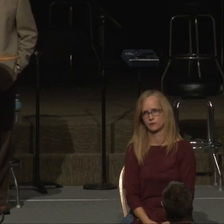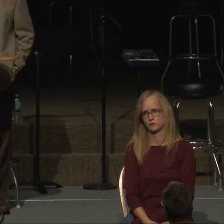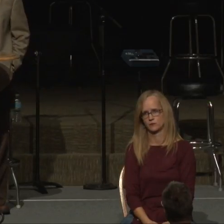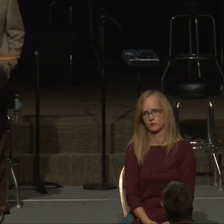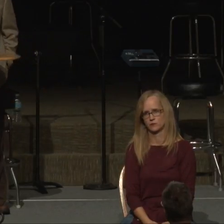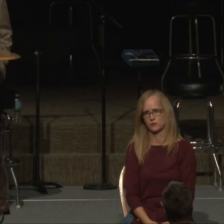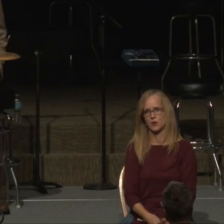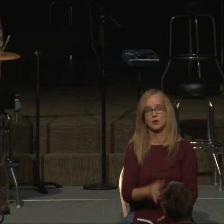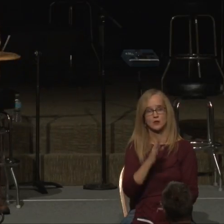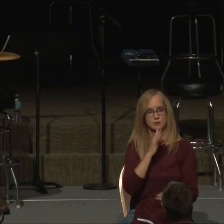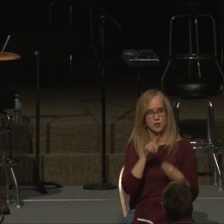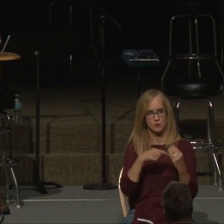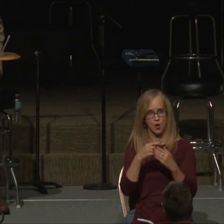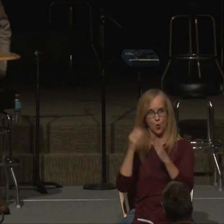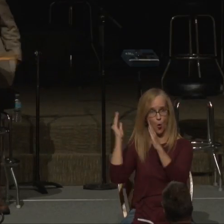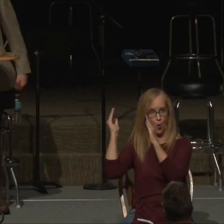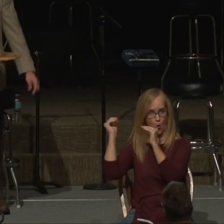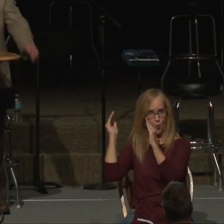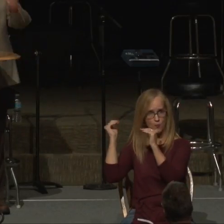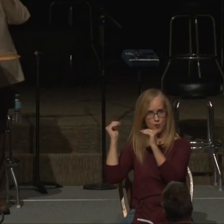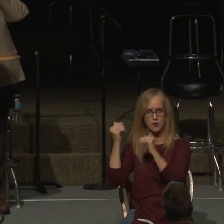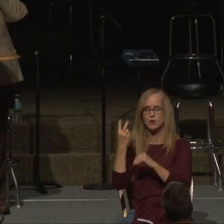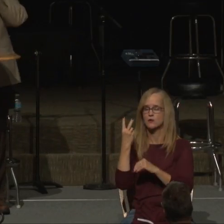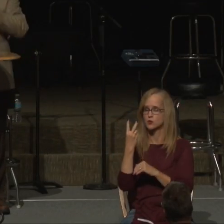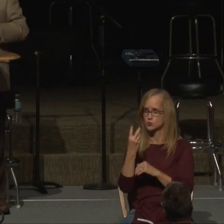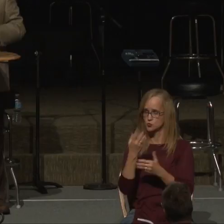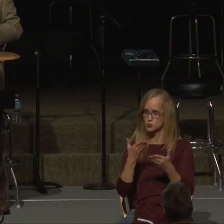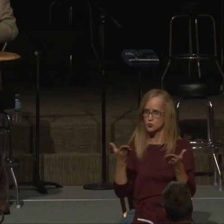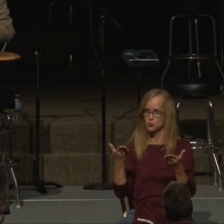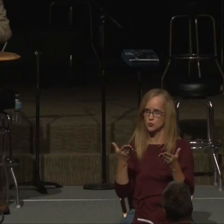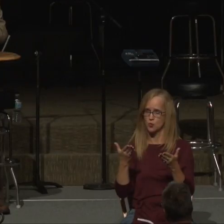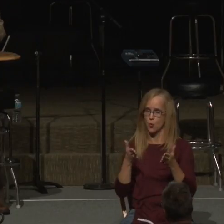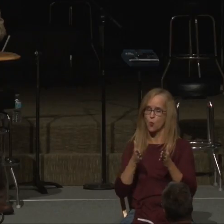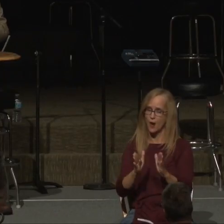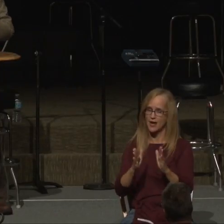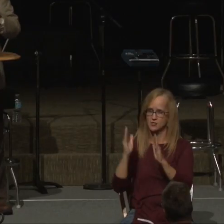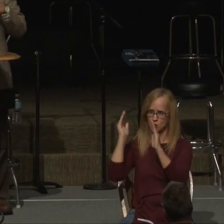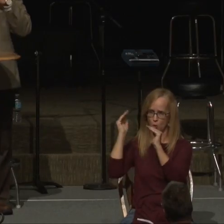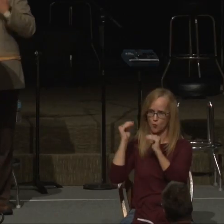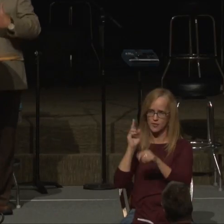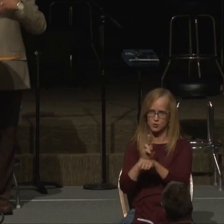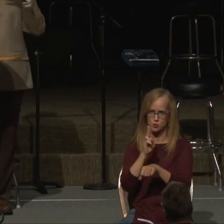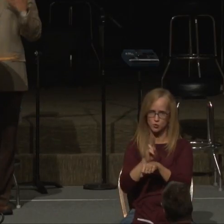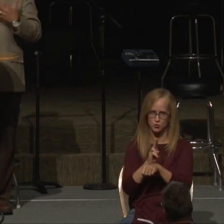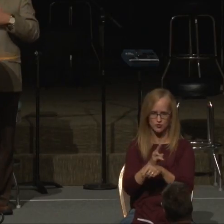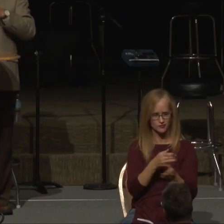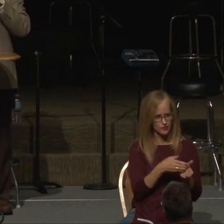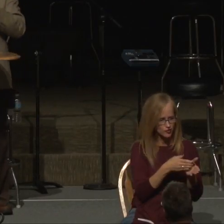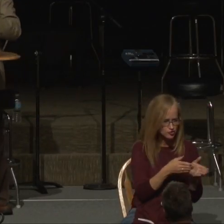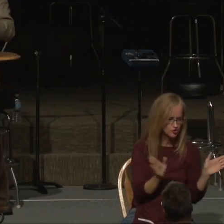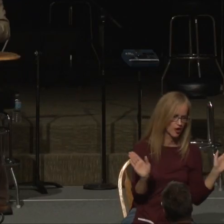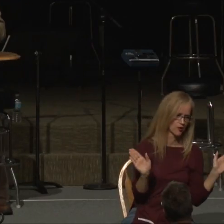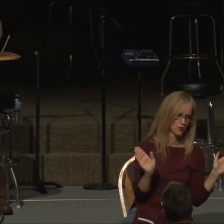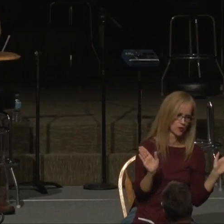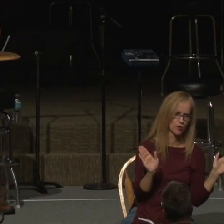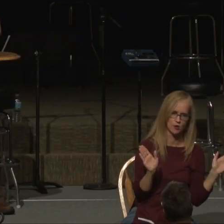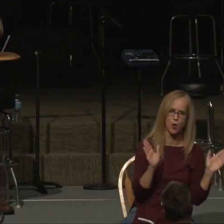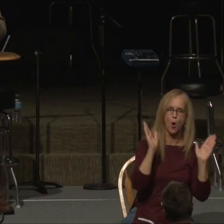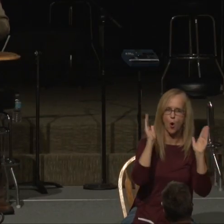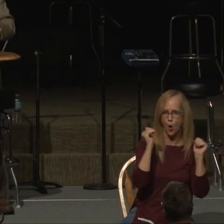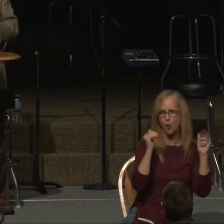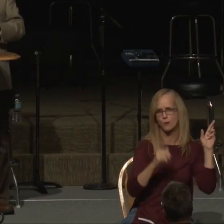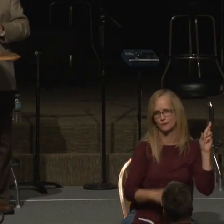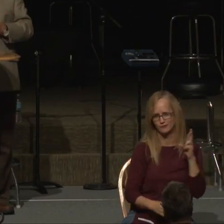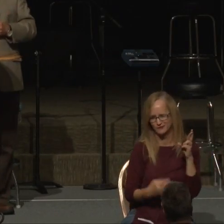Let's talk about hope. There's two ways that hope is used. There's the general way that we use hope in our